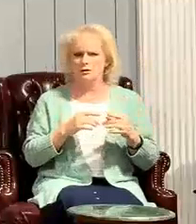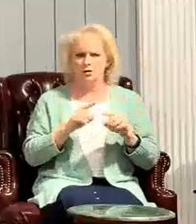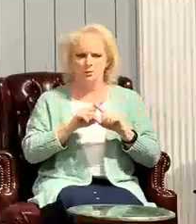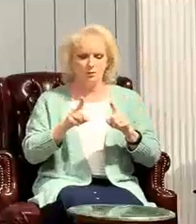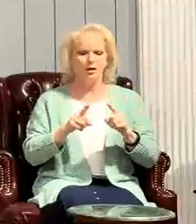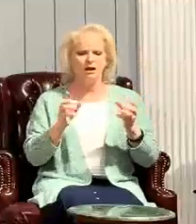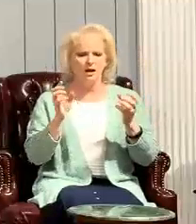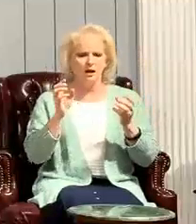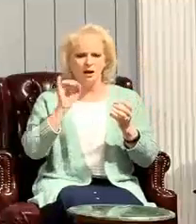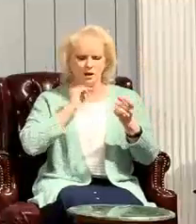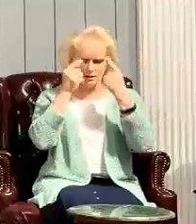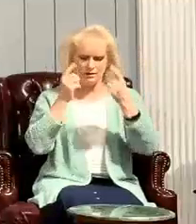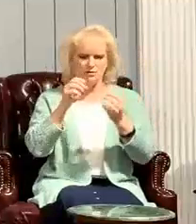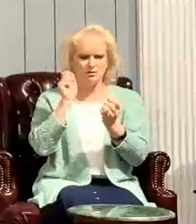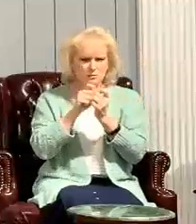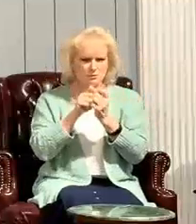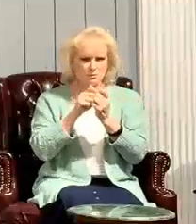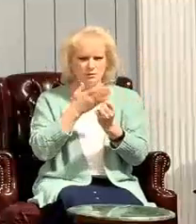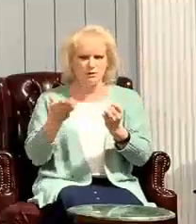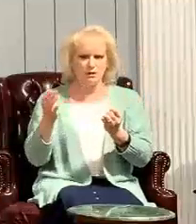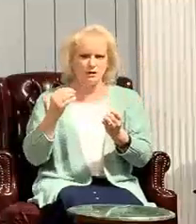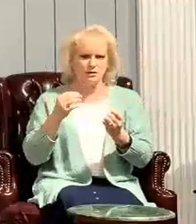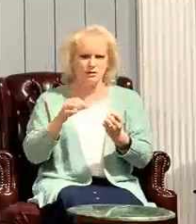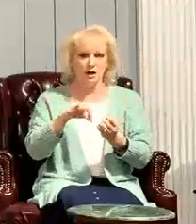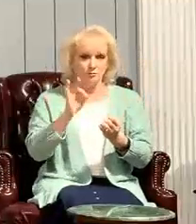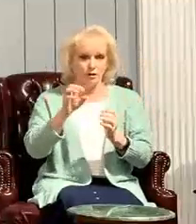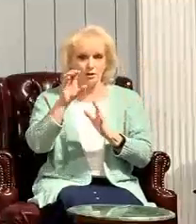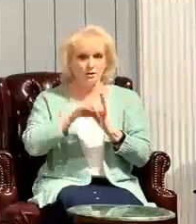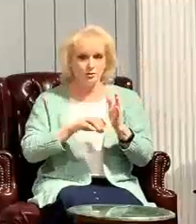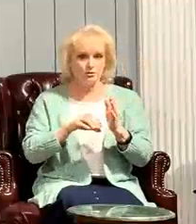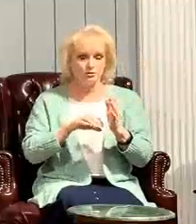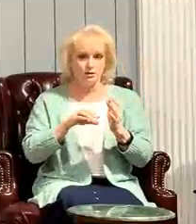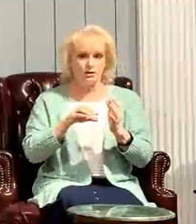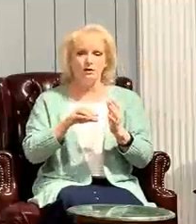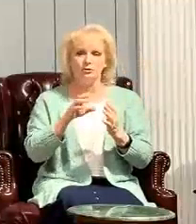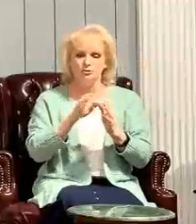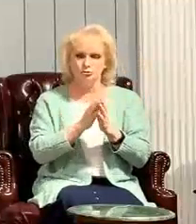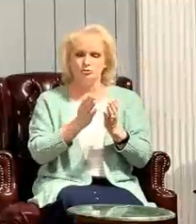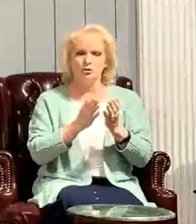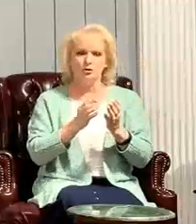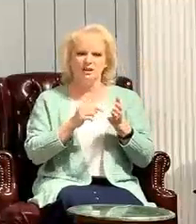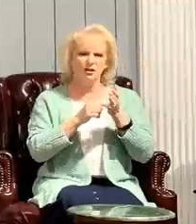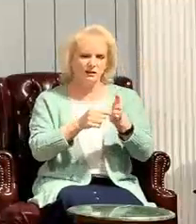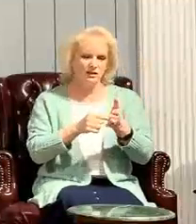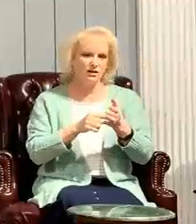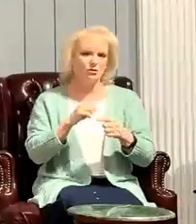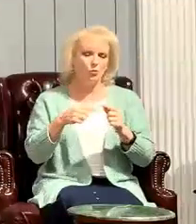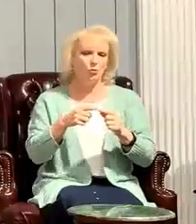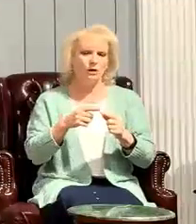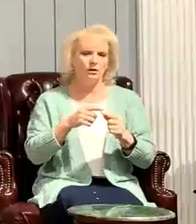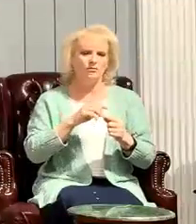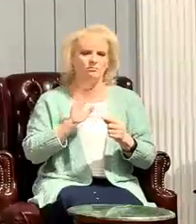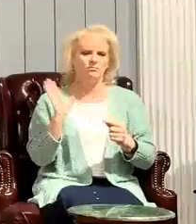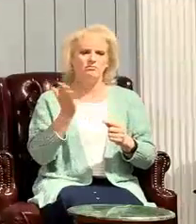that can be found in Deuteronomy chapter 15 that we can point out that are indications of when your heart and mine